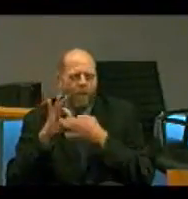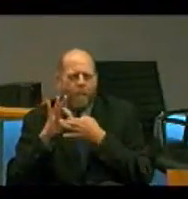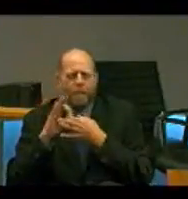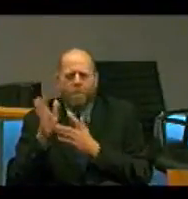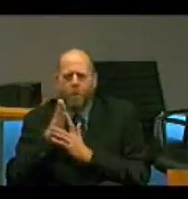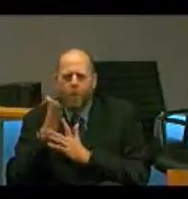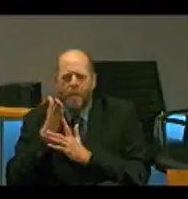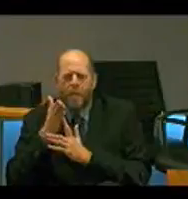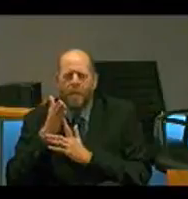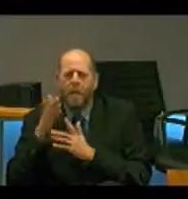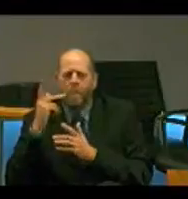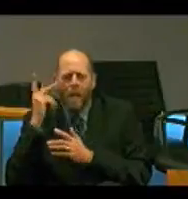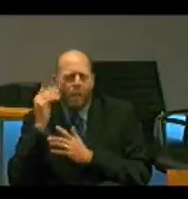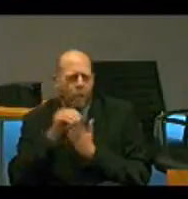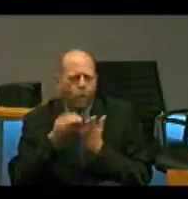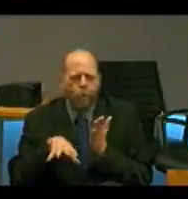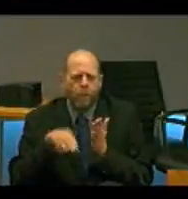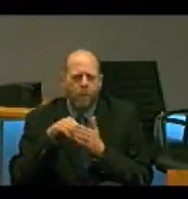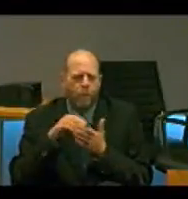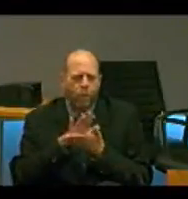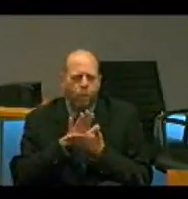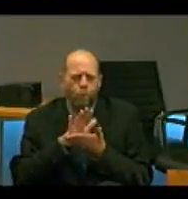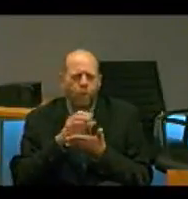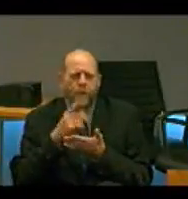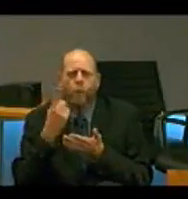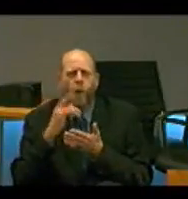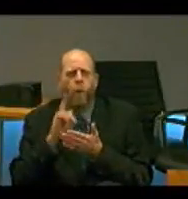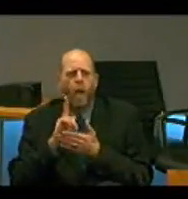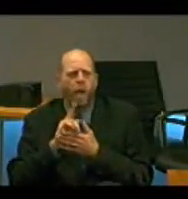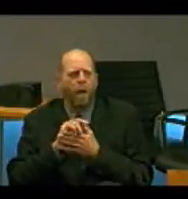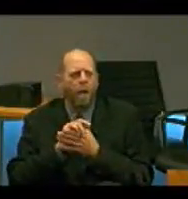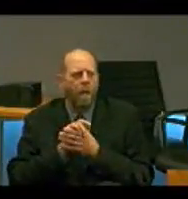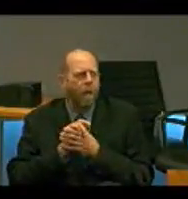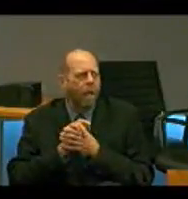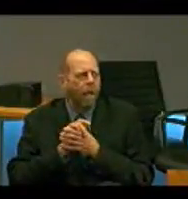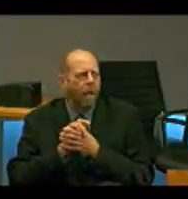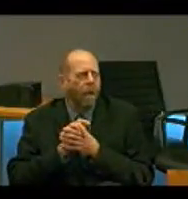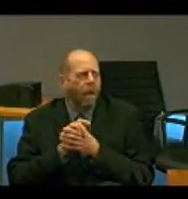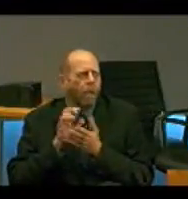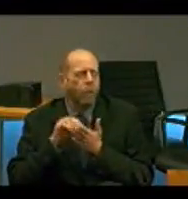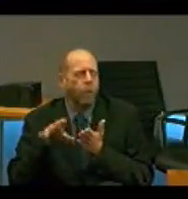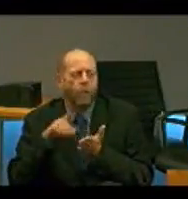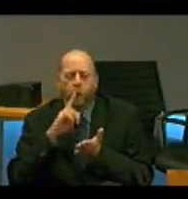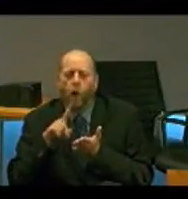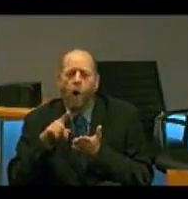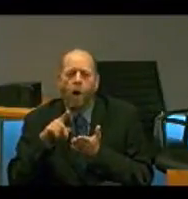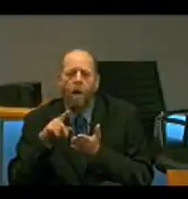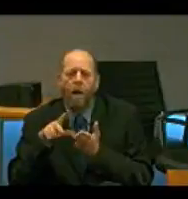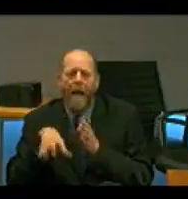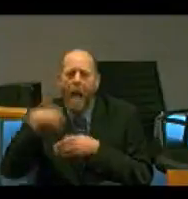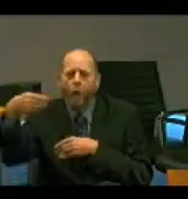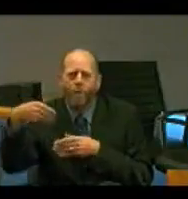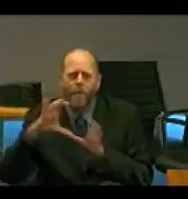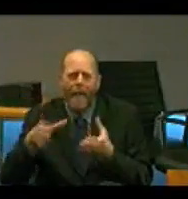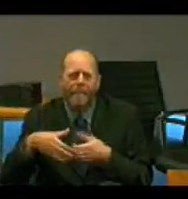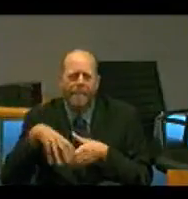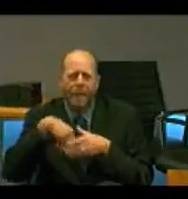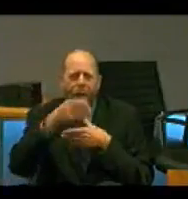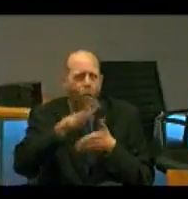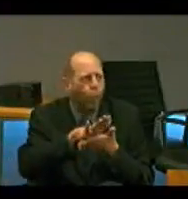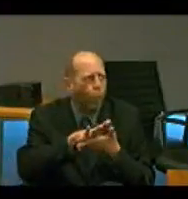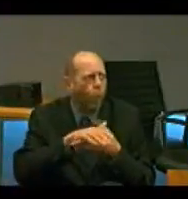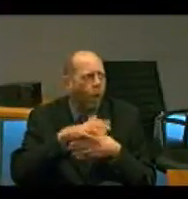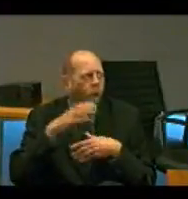relationship between parents and students in schools is one in which students are out of class, they're out of